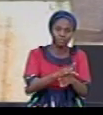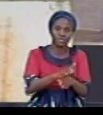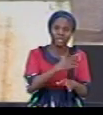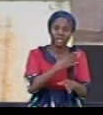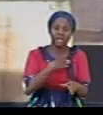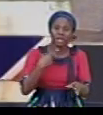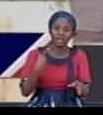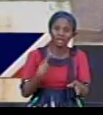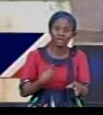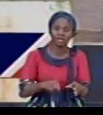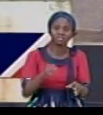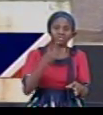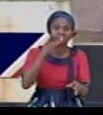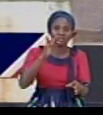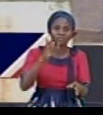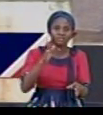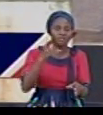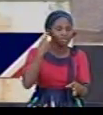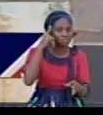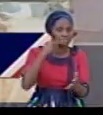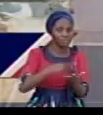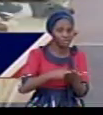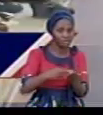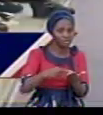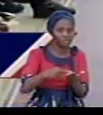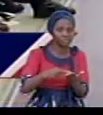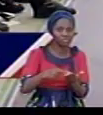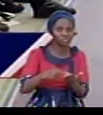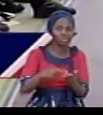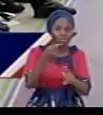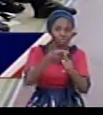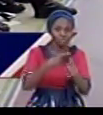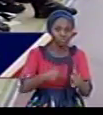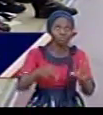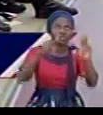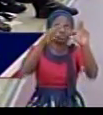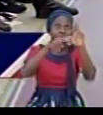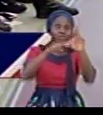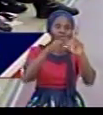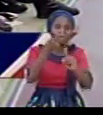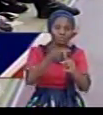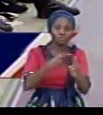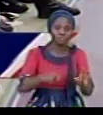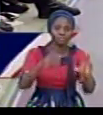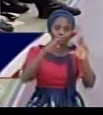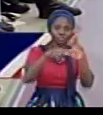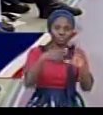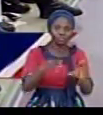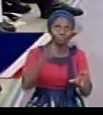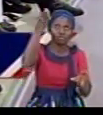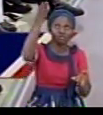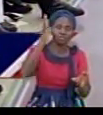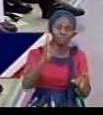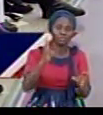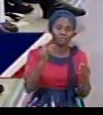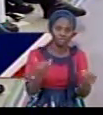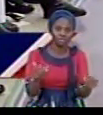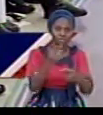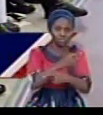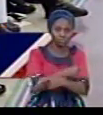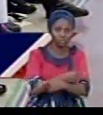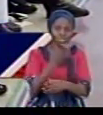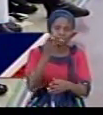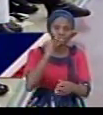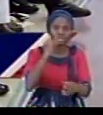from the throne. From the throne of God today, there is the promise, there are